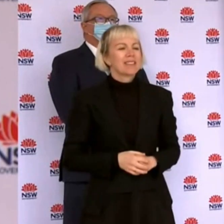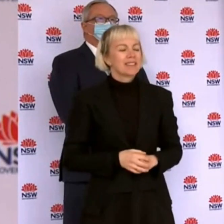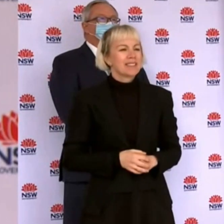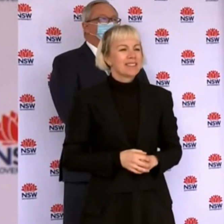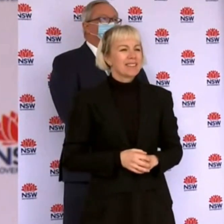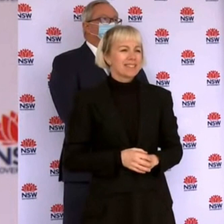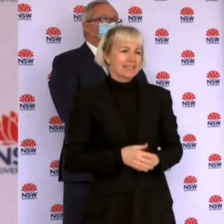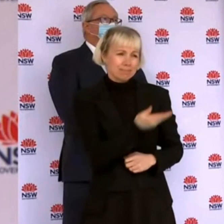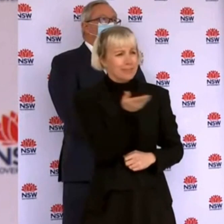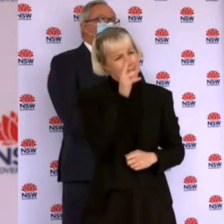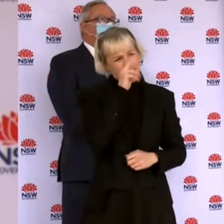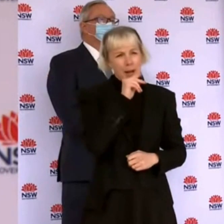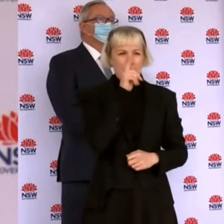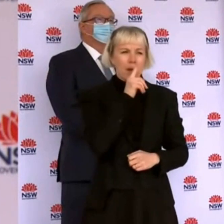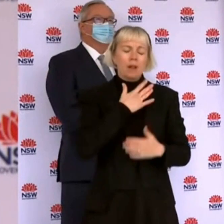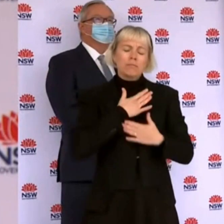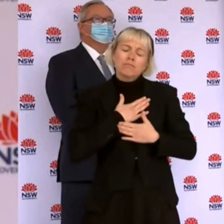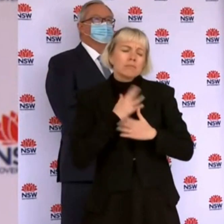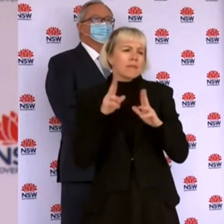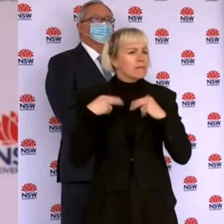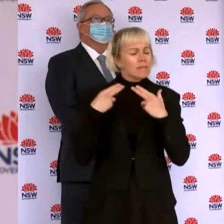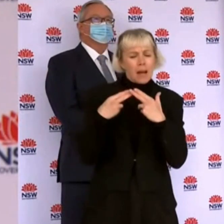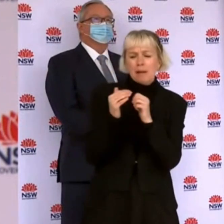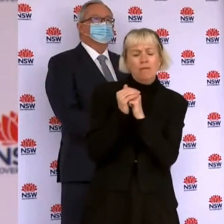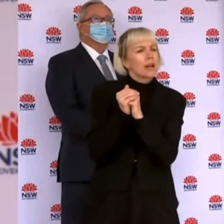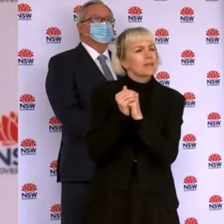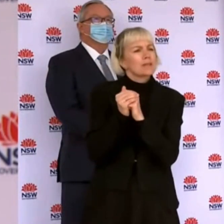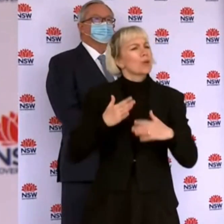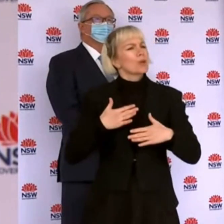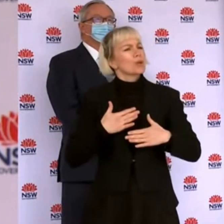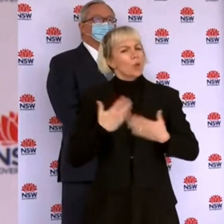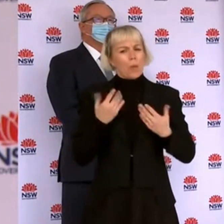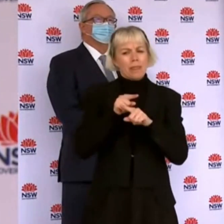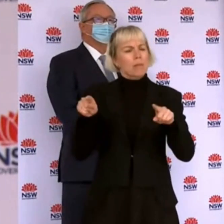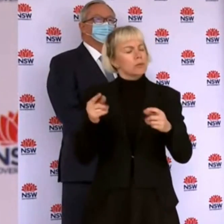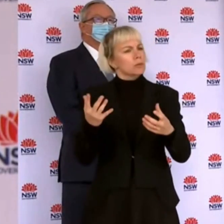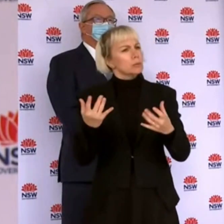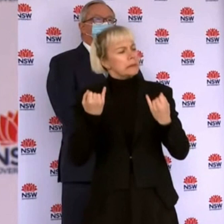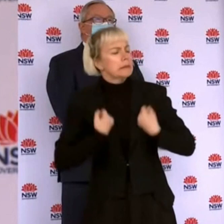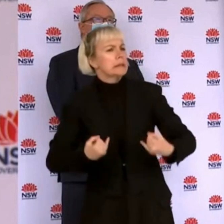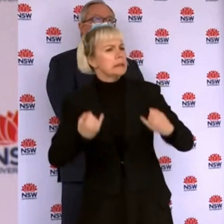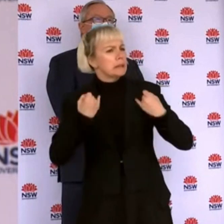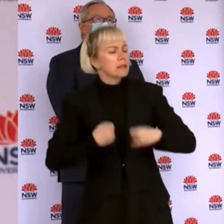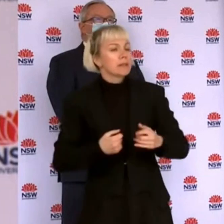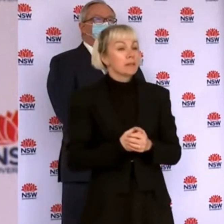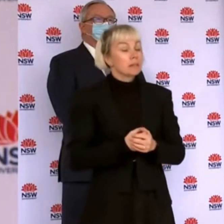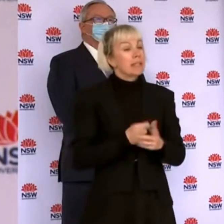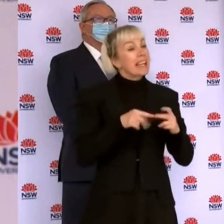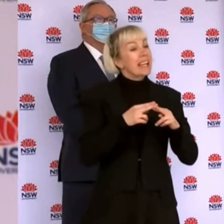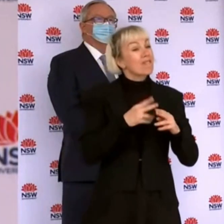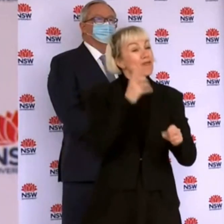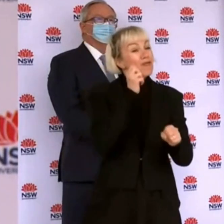about their loved ones and wouldn't want to put them at risk. So if Granny says that they want to have a